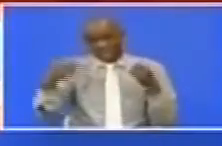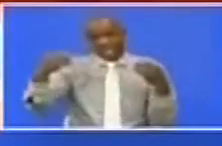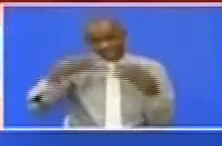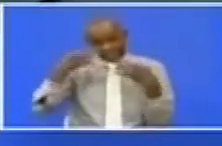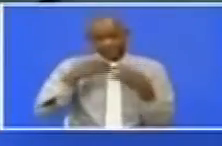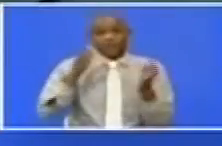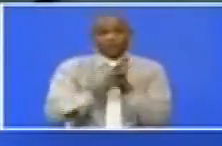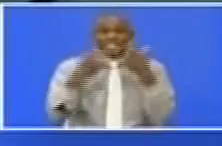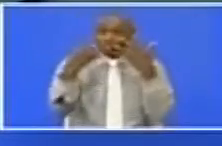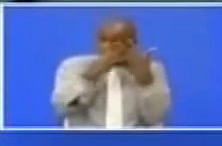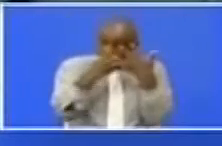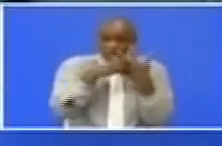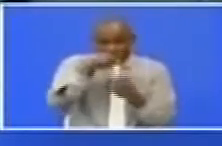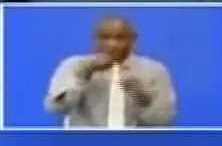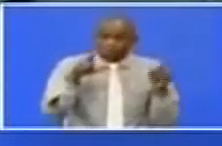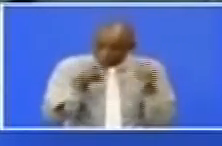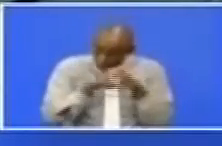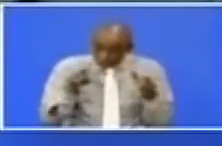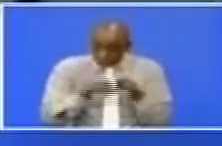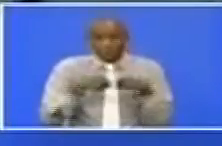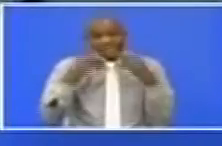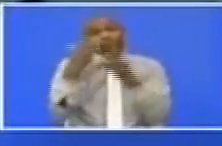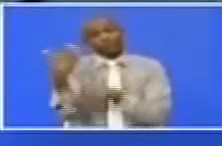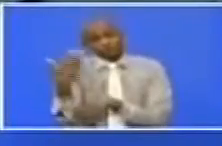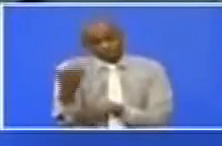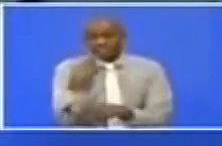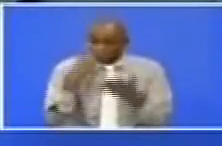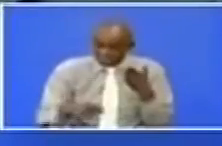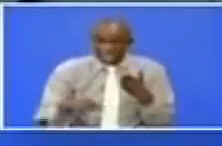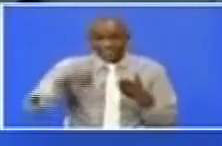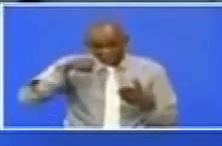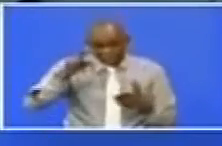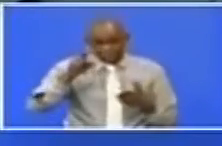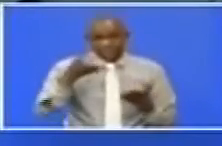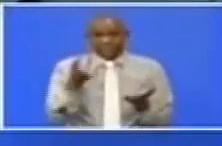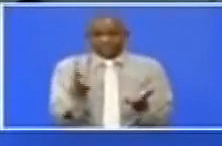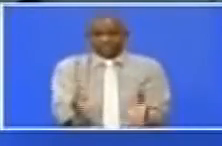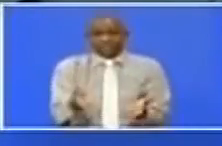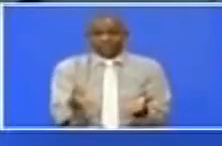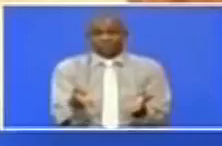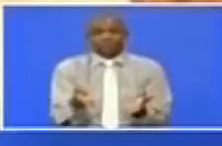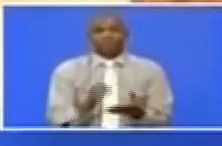Nairobi Senator Mike Sonko, who is also expected to present documents he said show massive theft